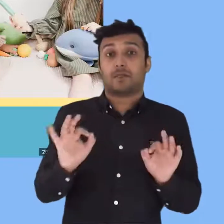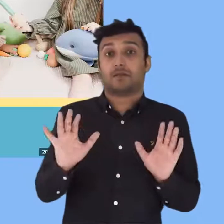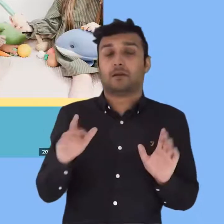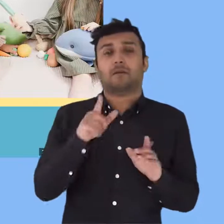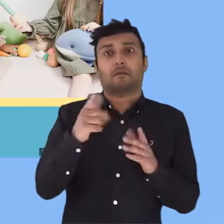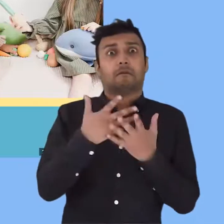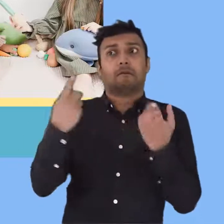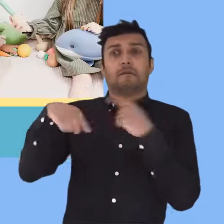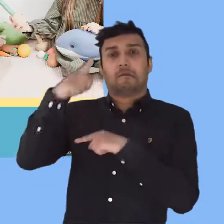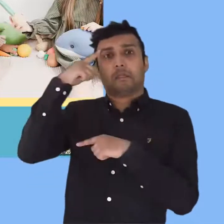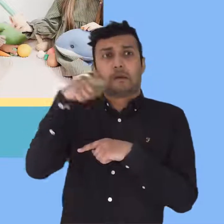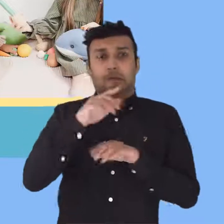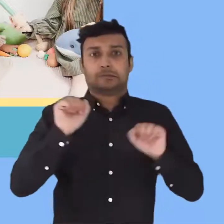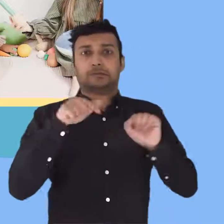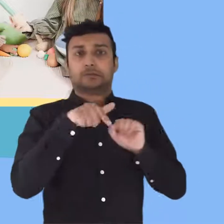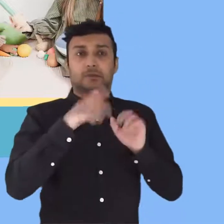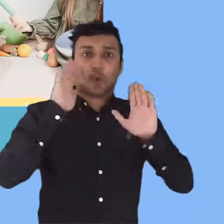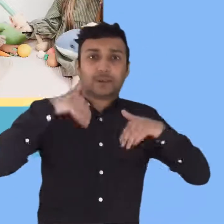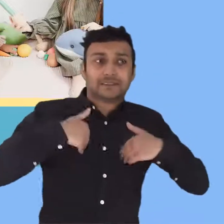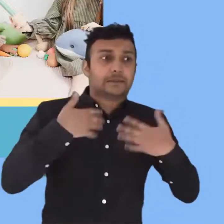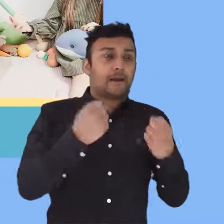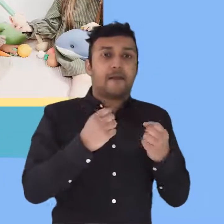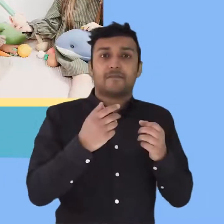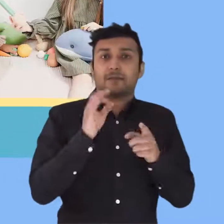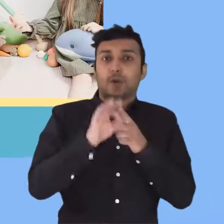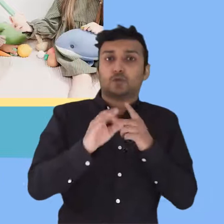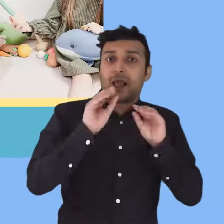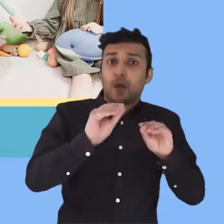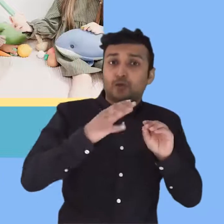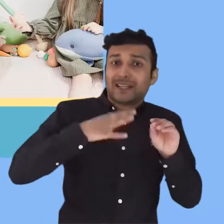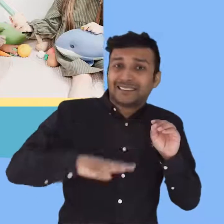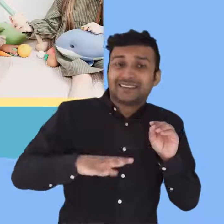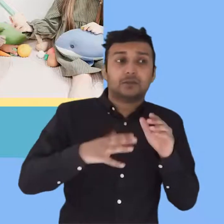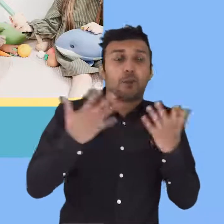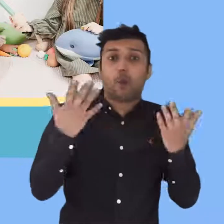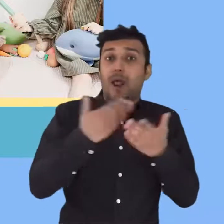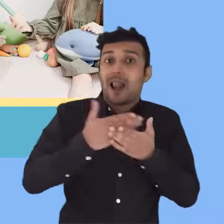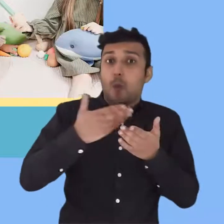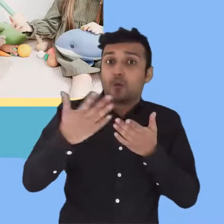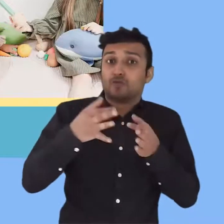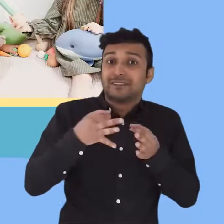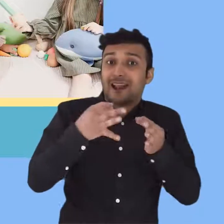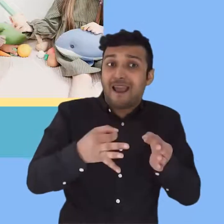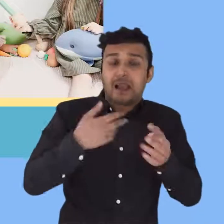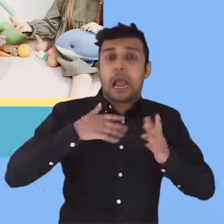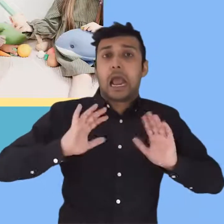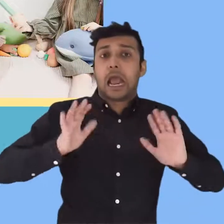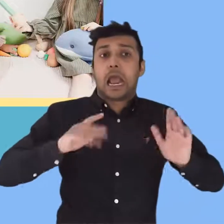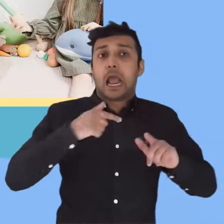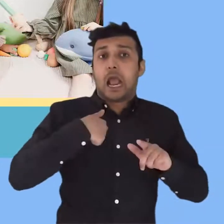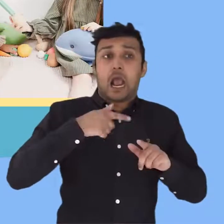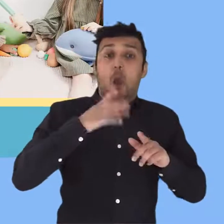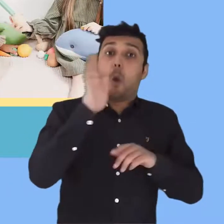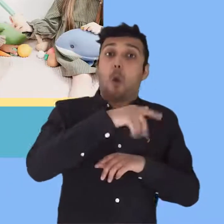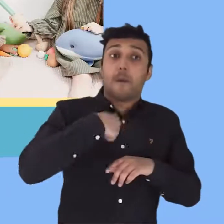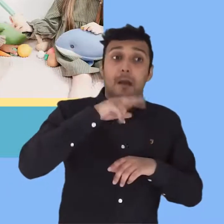that children with special educational needs, or autistic children, or children with language delay, that speaking two languages at